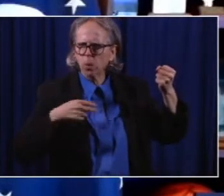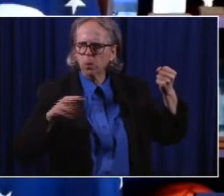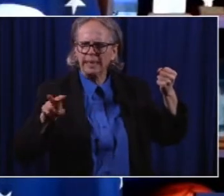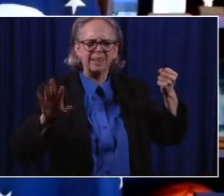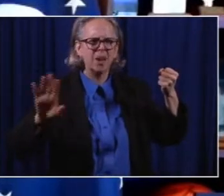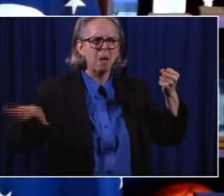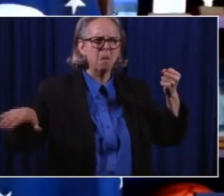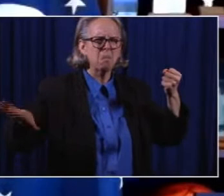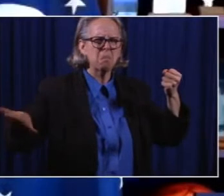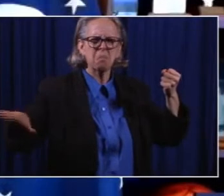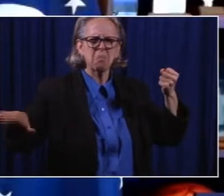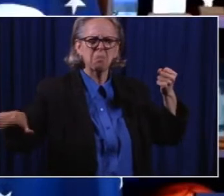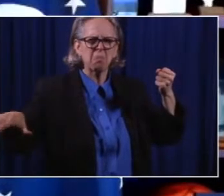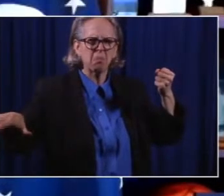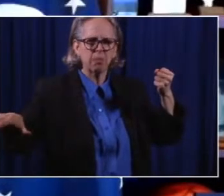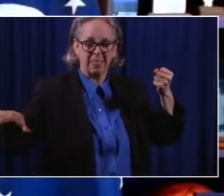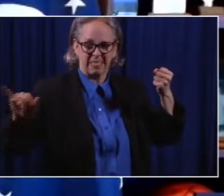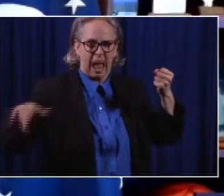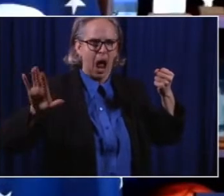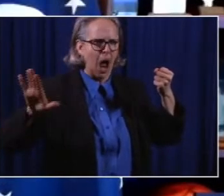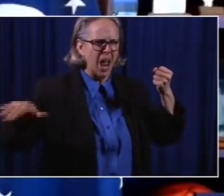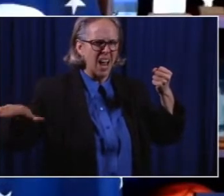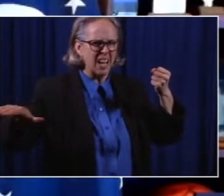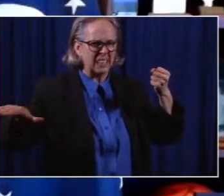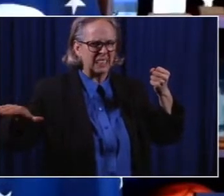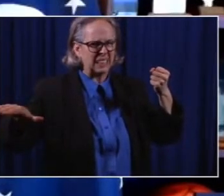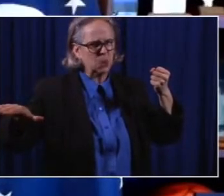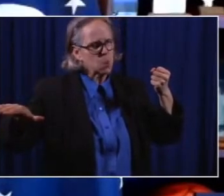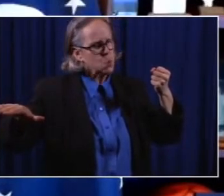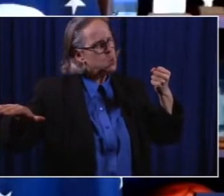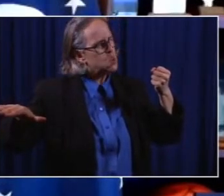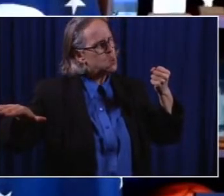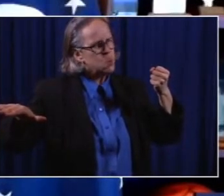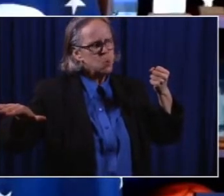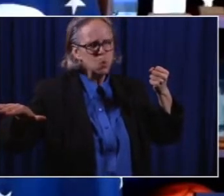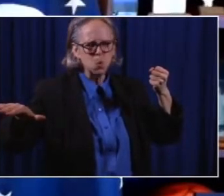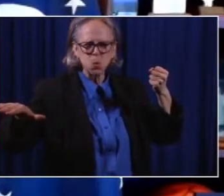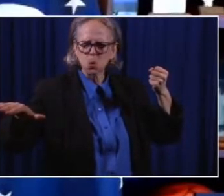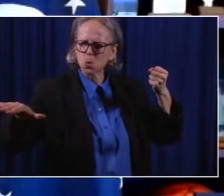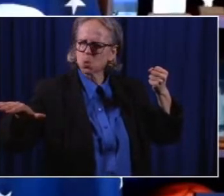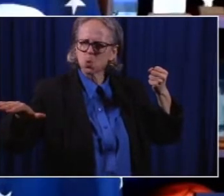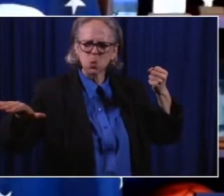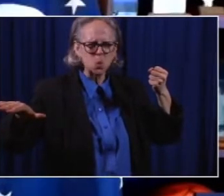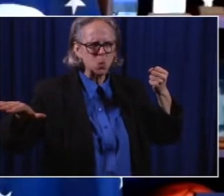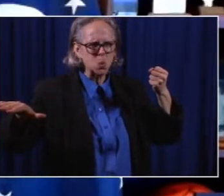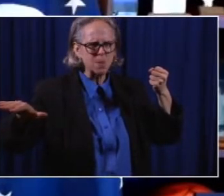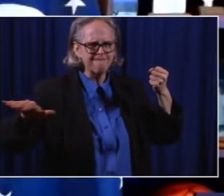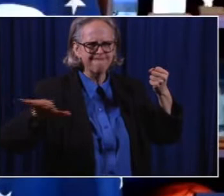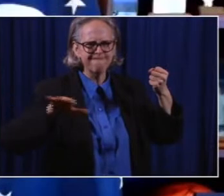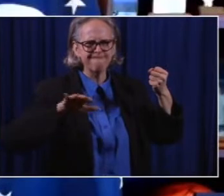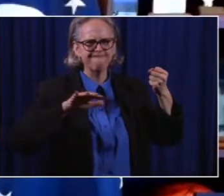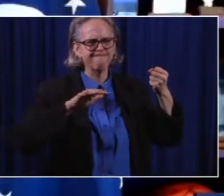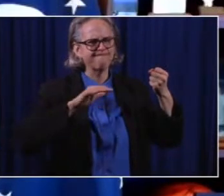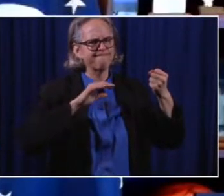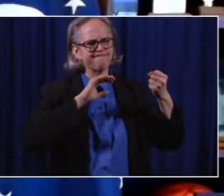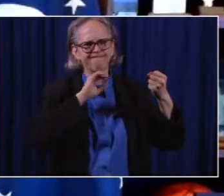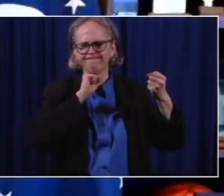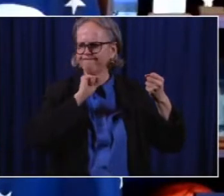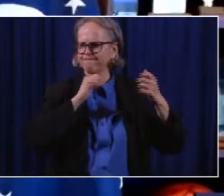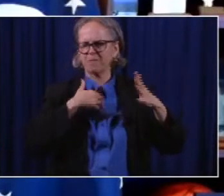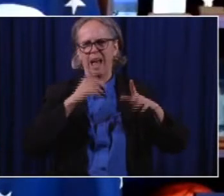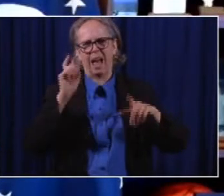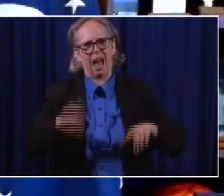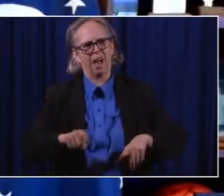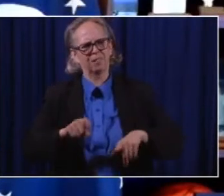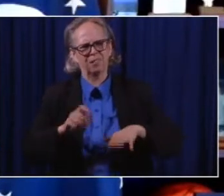reality too. So what we're asking is just do things the right way. Use those masks. Try